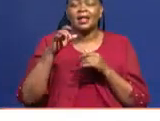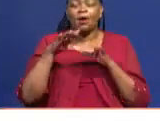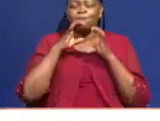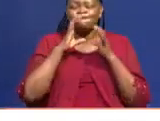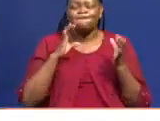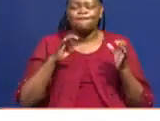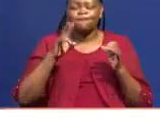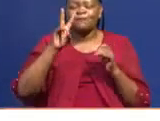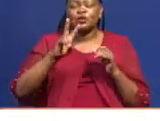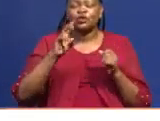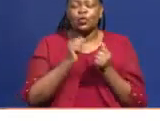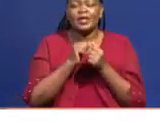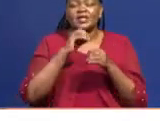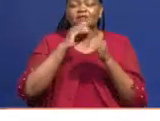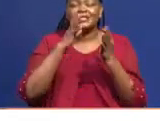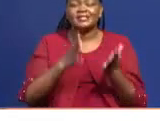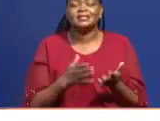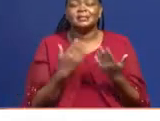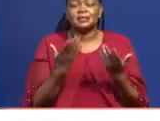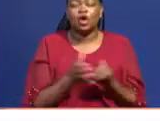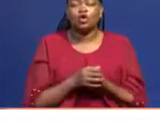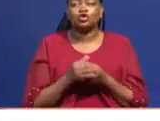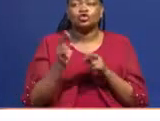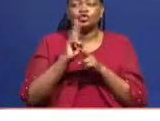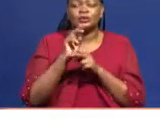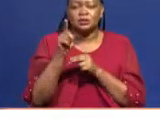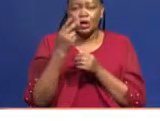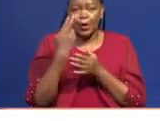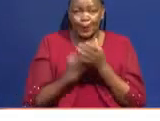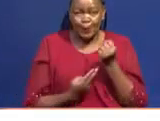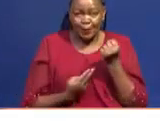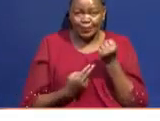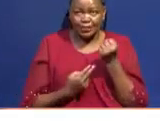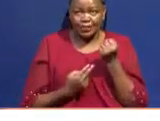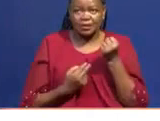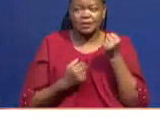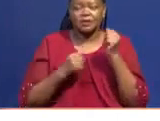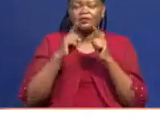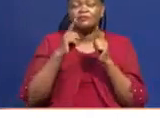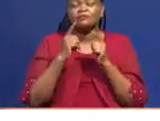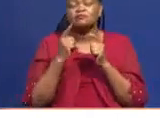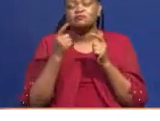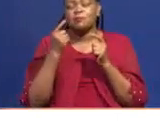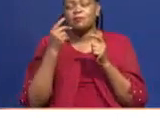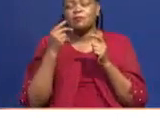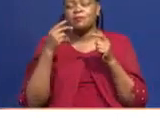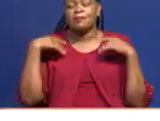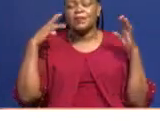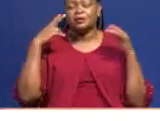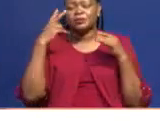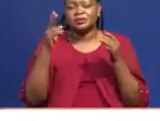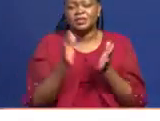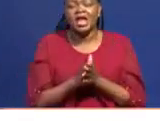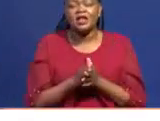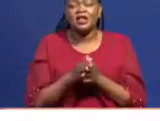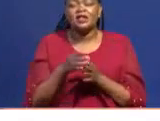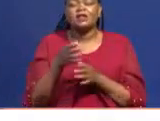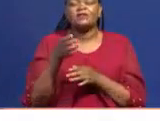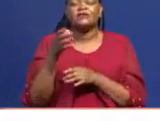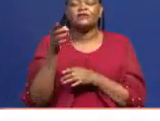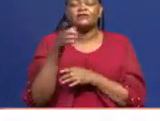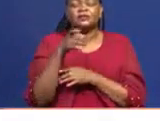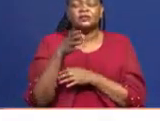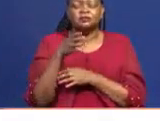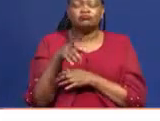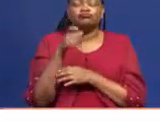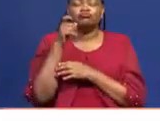tourism, with investors currently maximizing on boat safari, bird watching and sport fishing expeditions. This